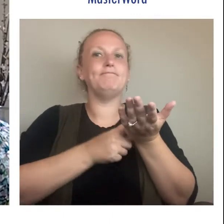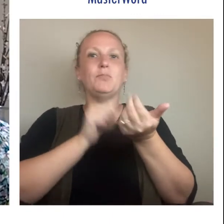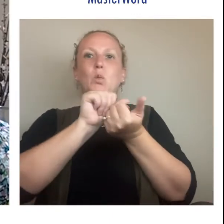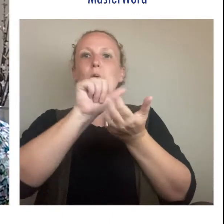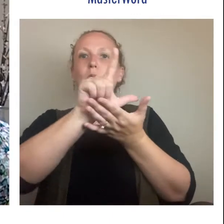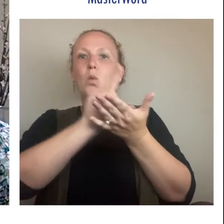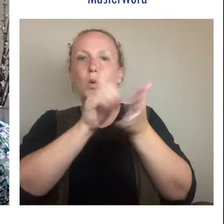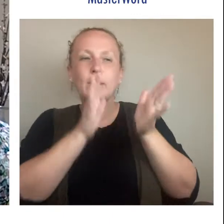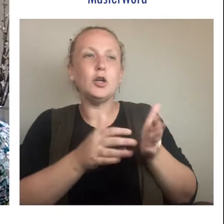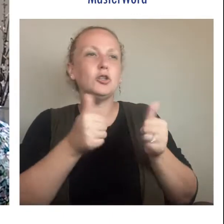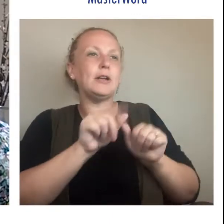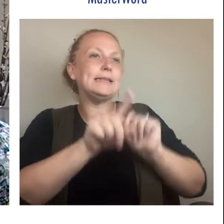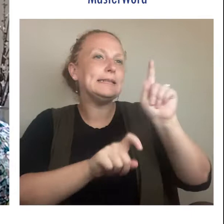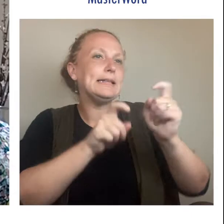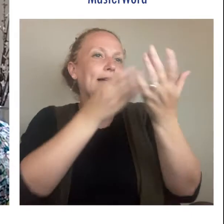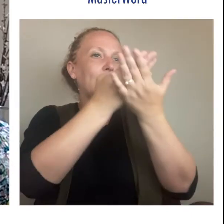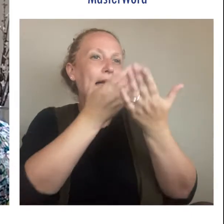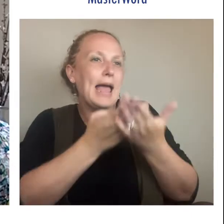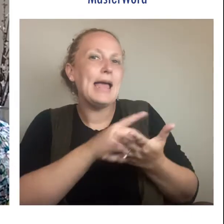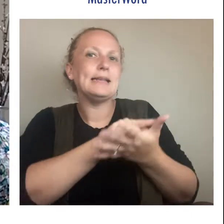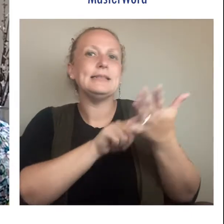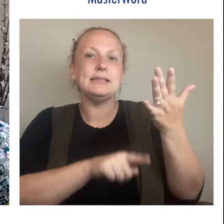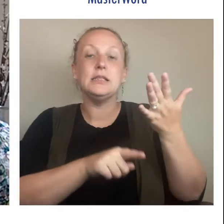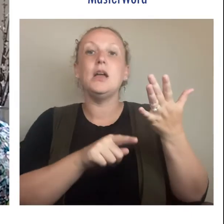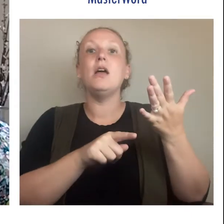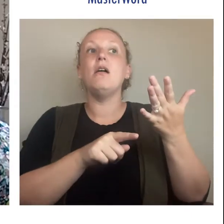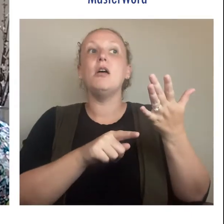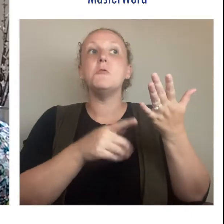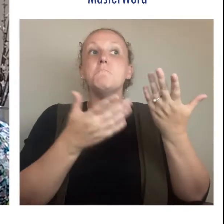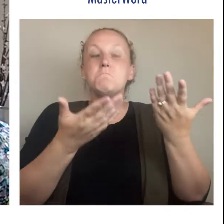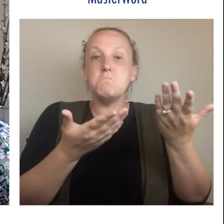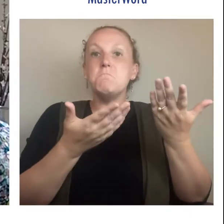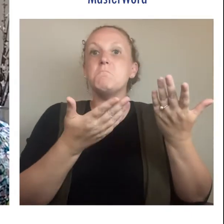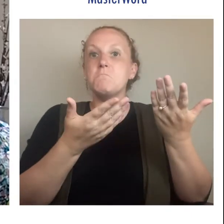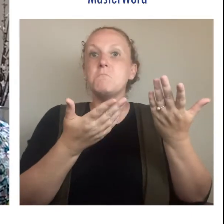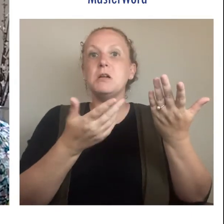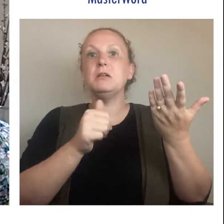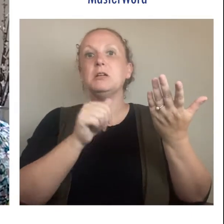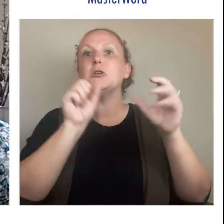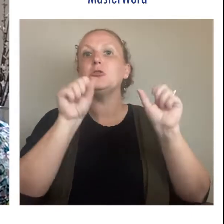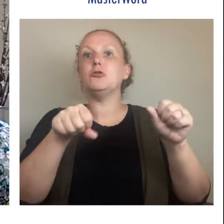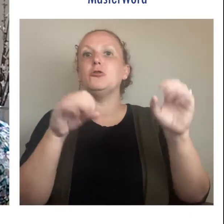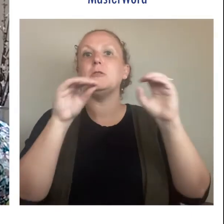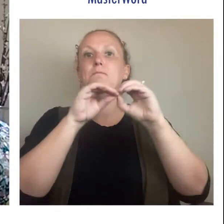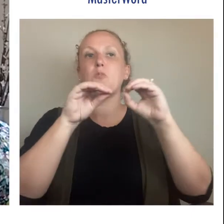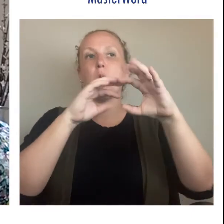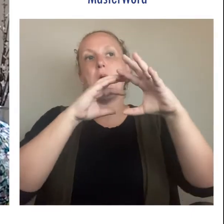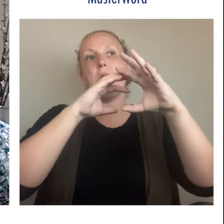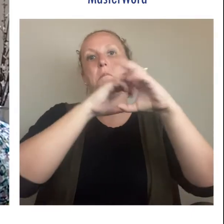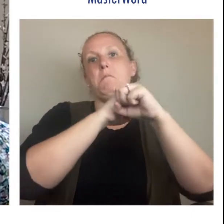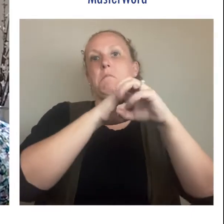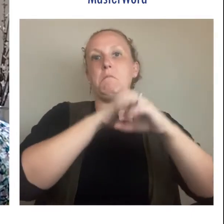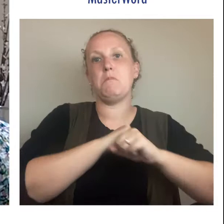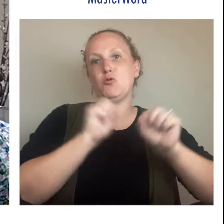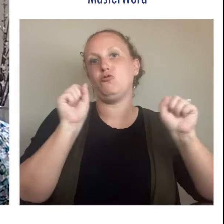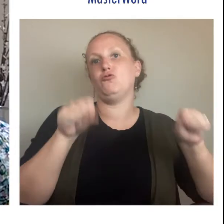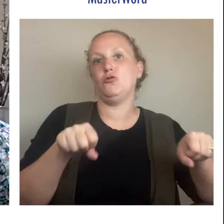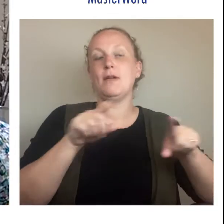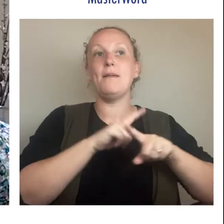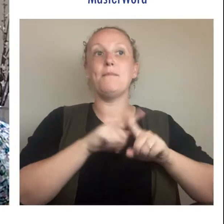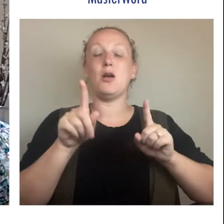an exact precise translation. But that's one of the main factors, of course, that we look for is really having that